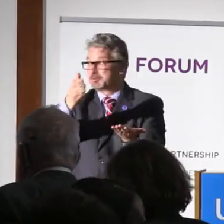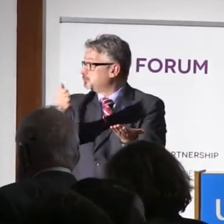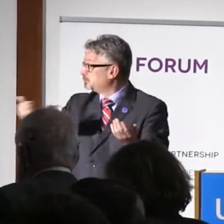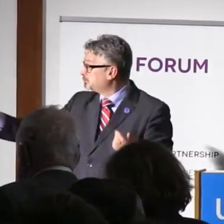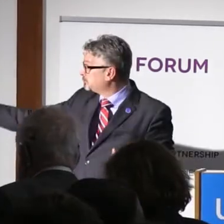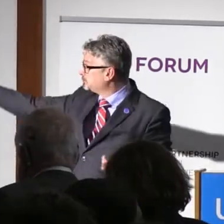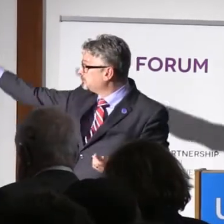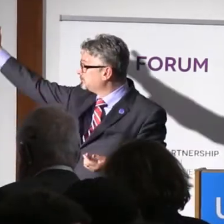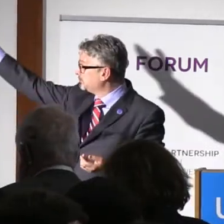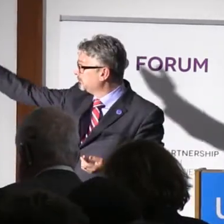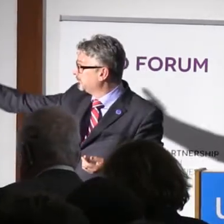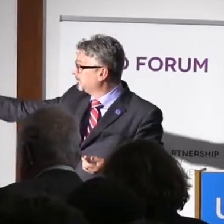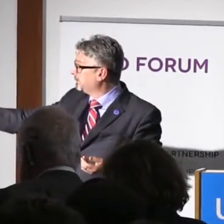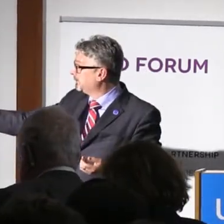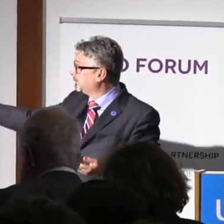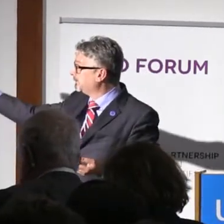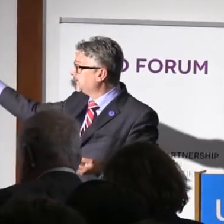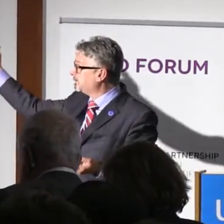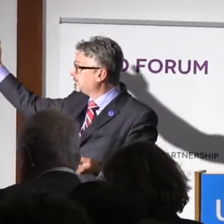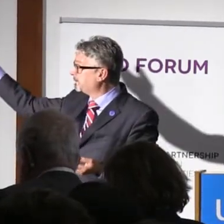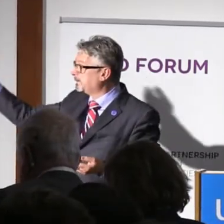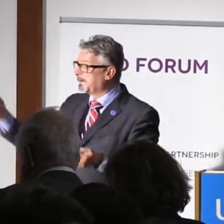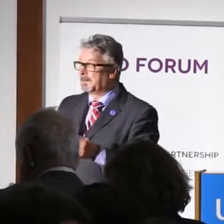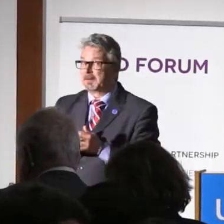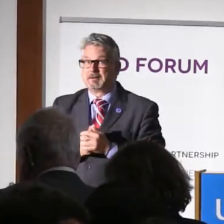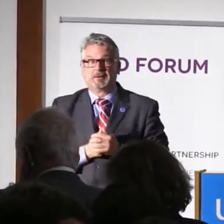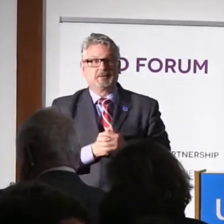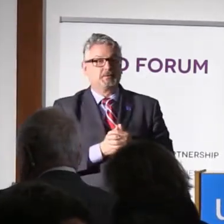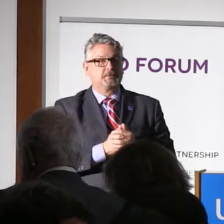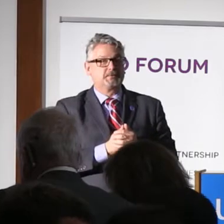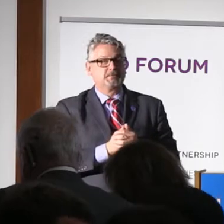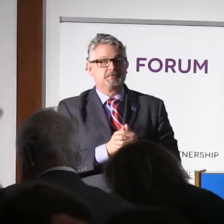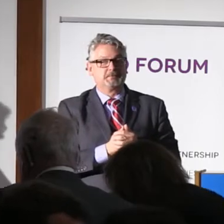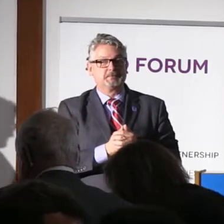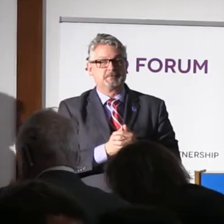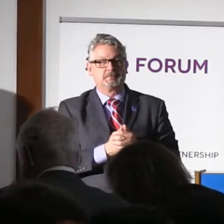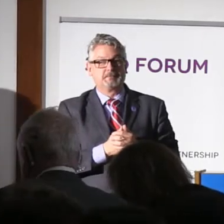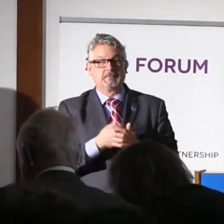to sponsor this special event, the launch of